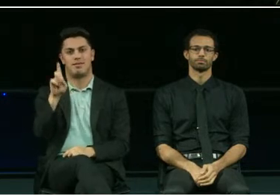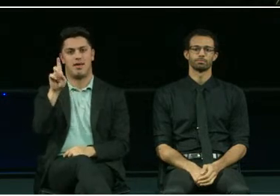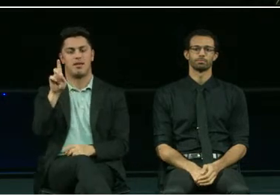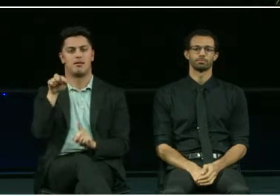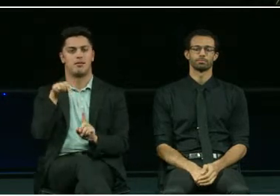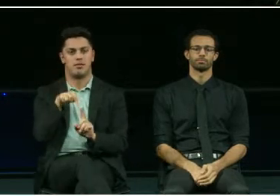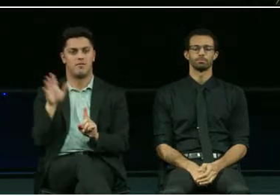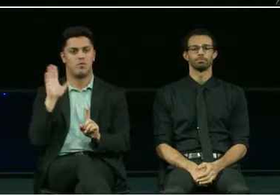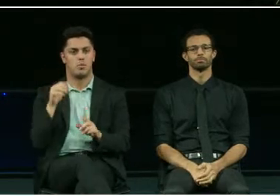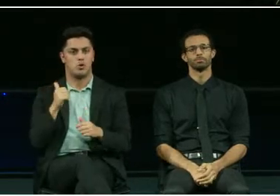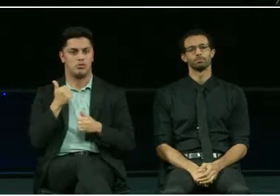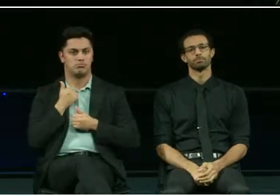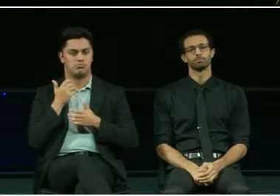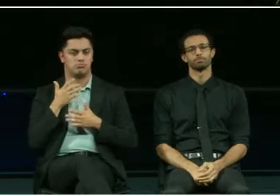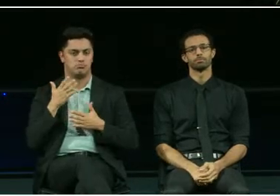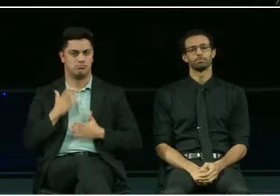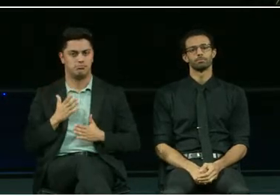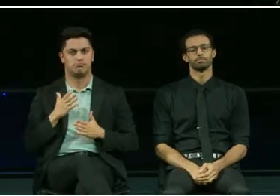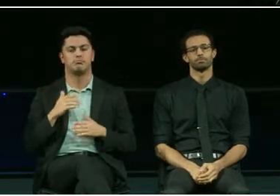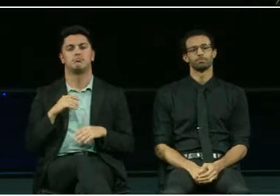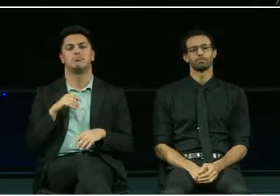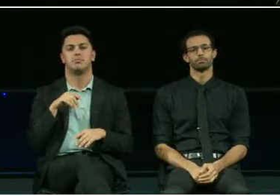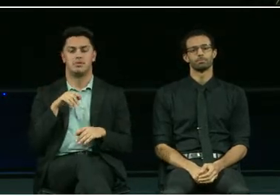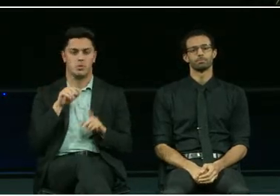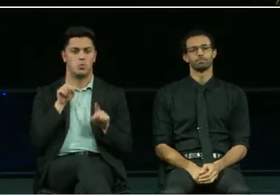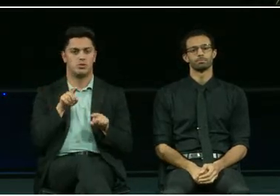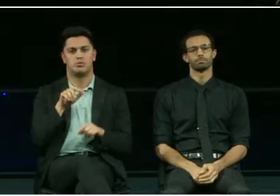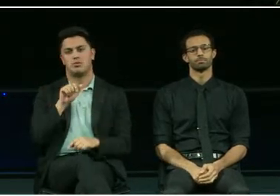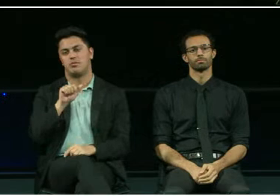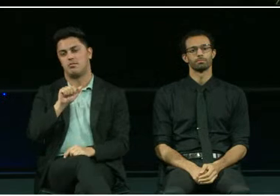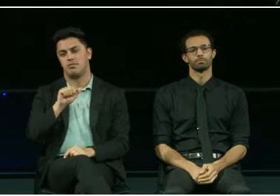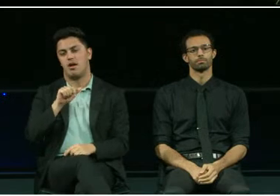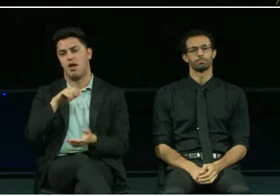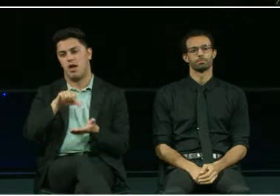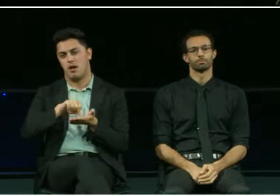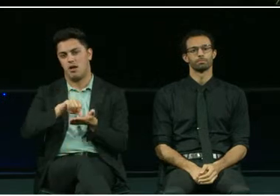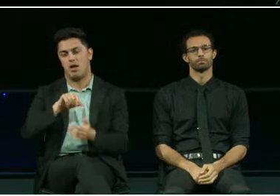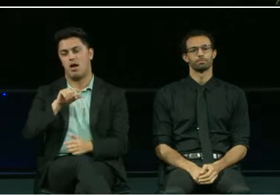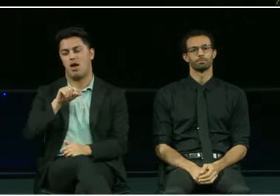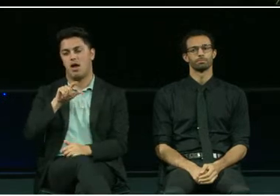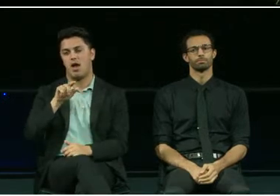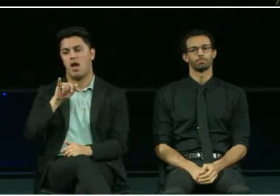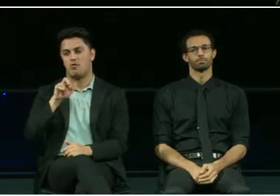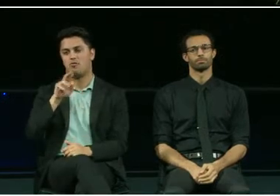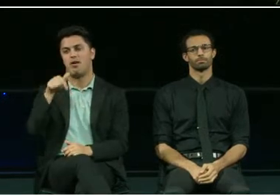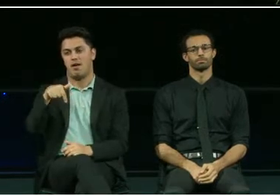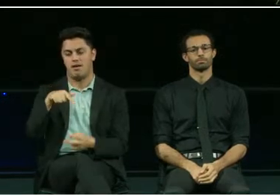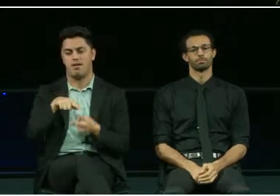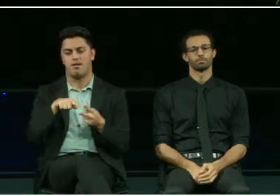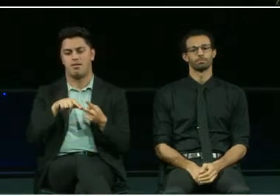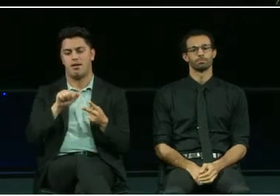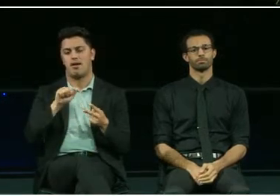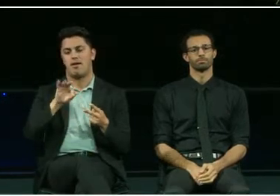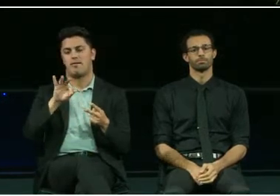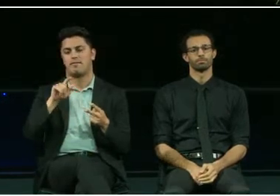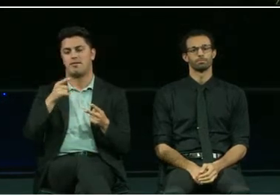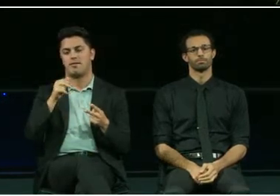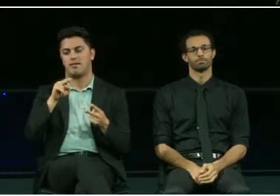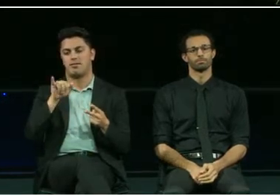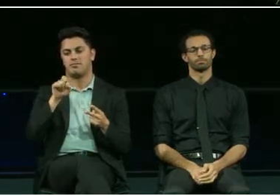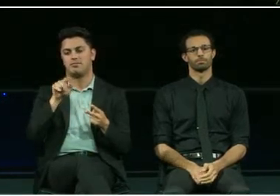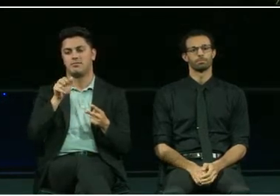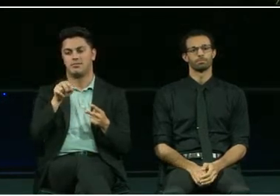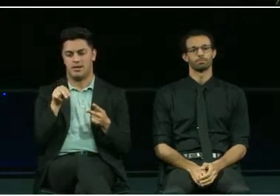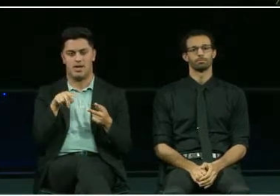about a former Marine who served in Iraq and Afghanistan and the community of a local mosque and what happened when the two came